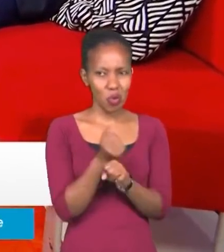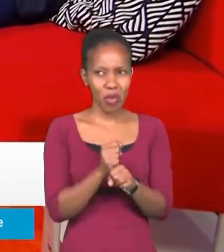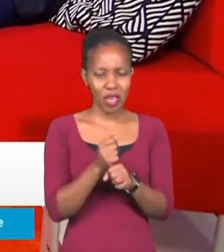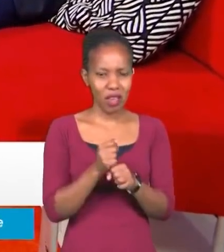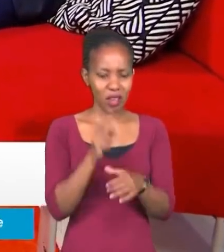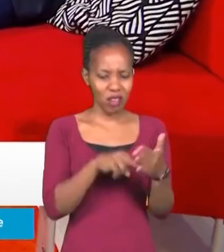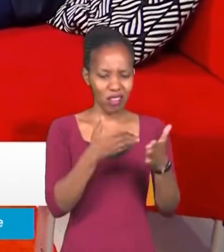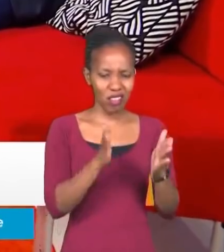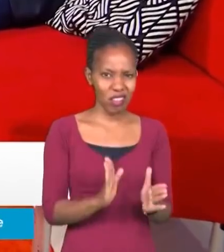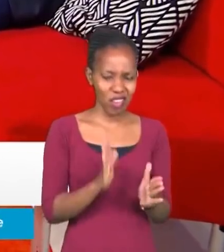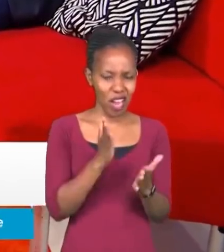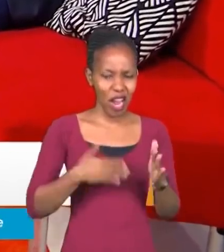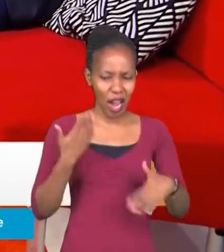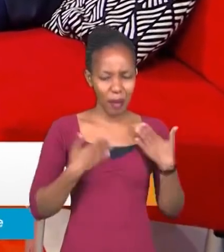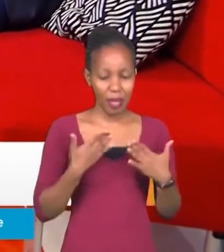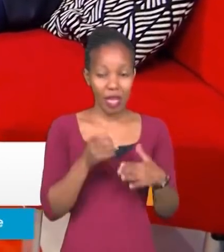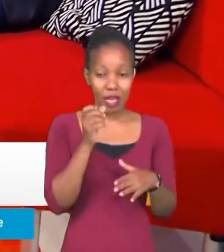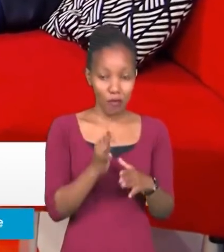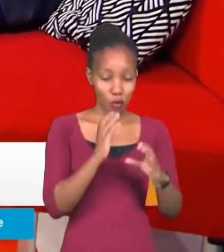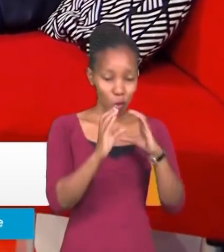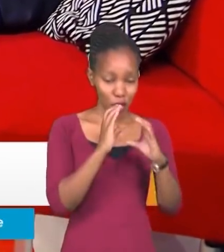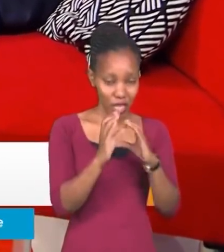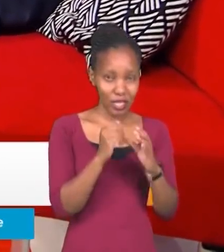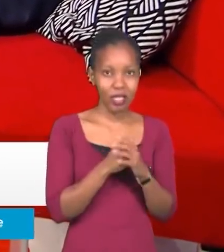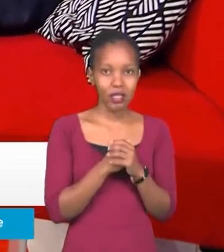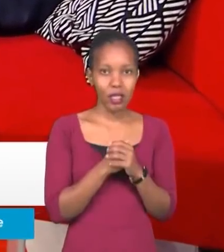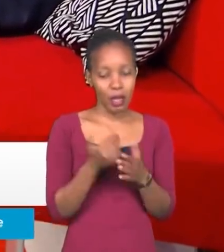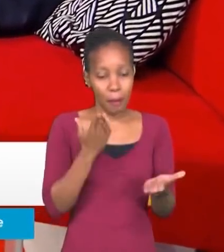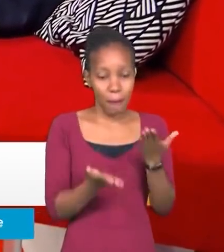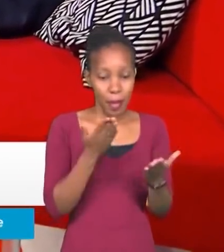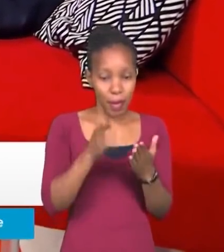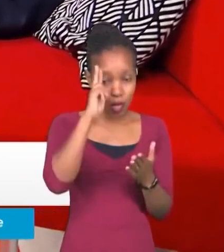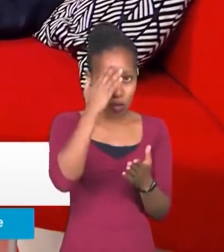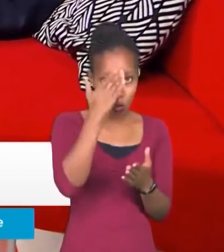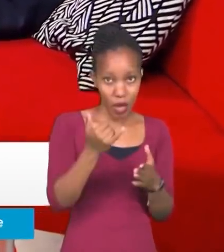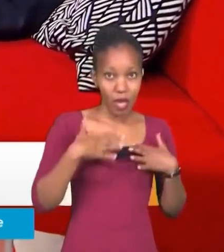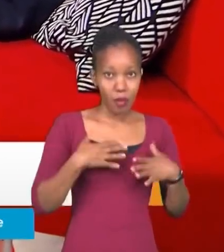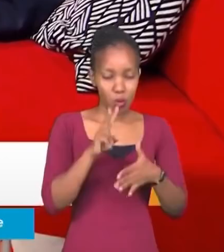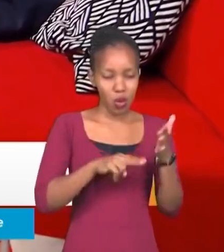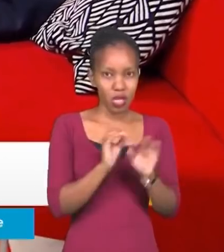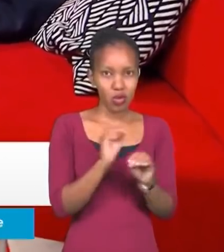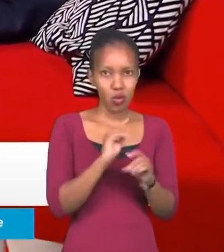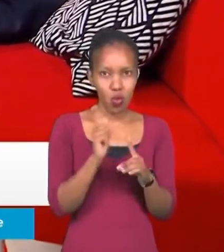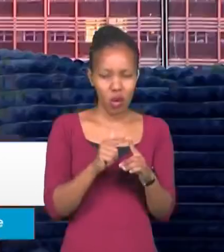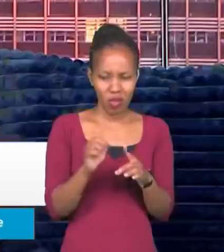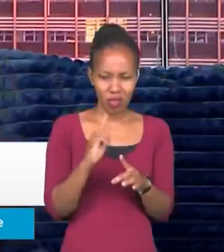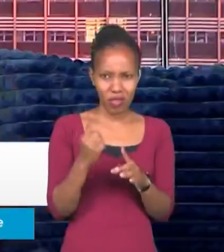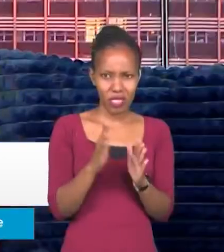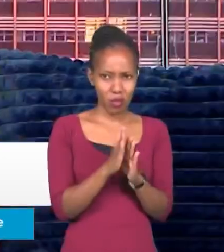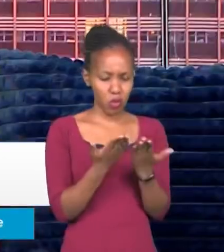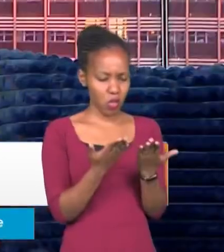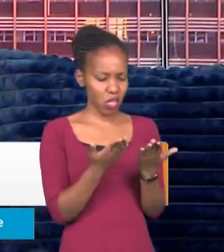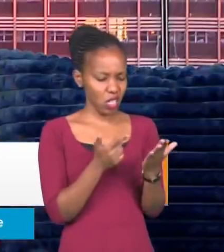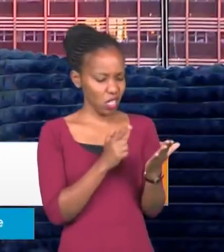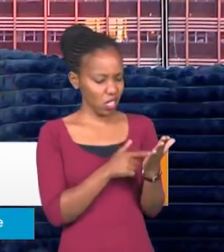You definitely want to communicate. So if you do that, you will, and maybe that's the reason why most people don't read, because the moment you go to the first page, you're like, oh, I